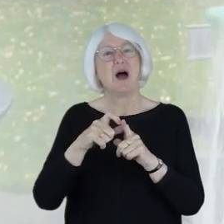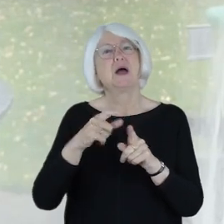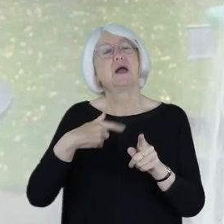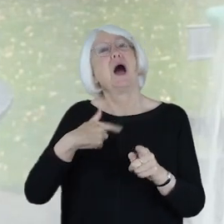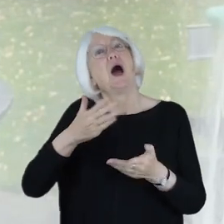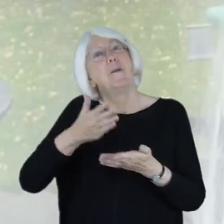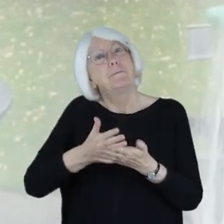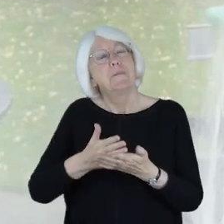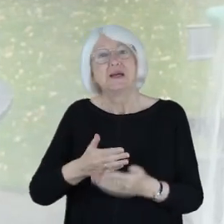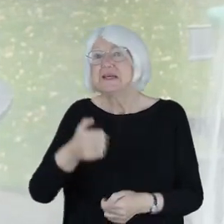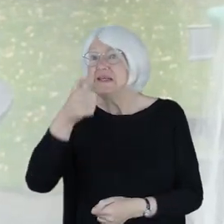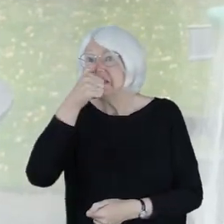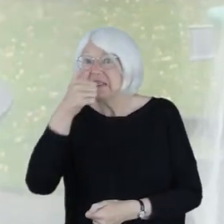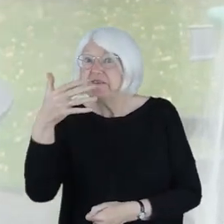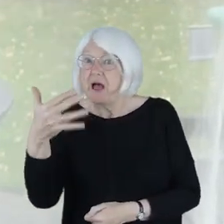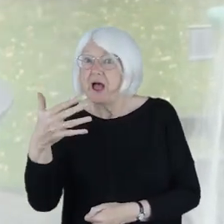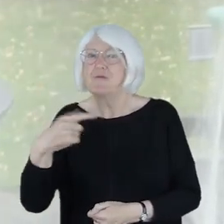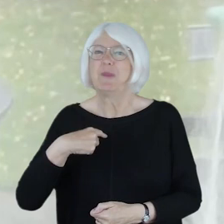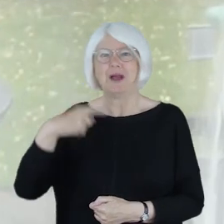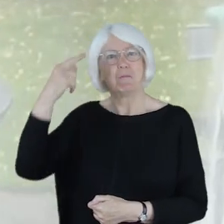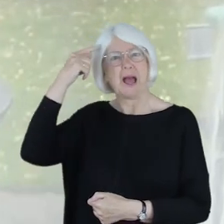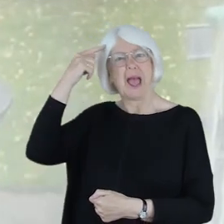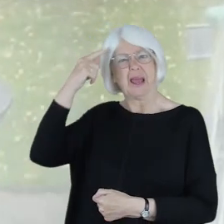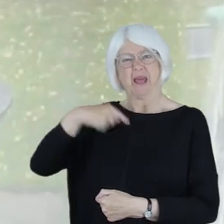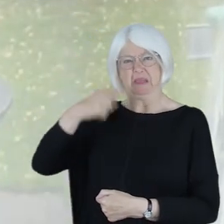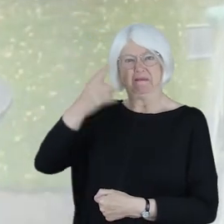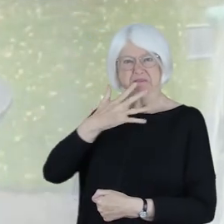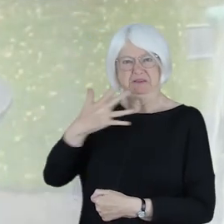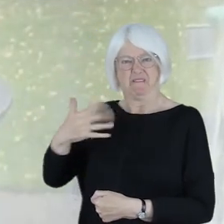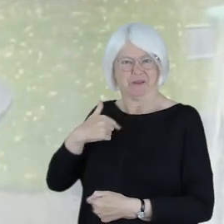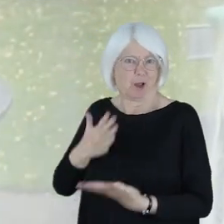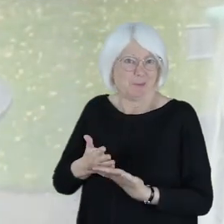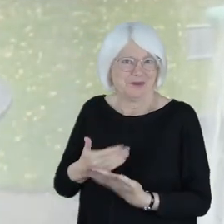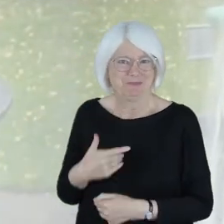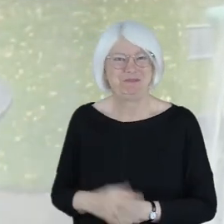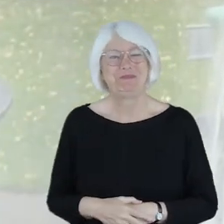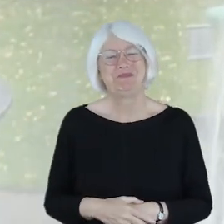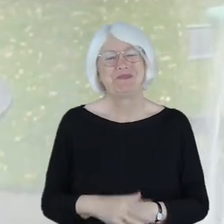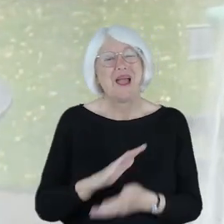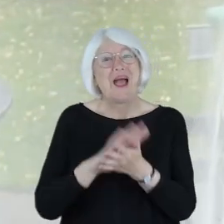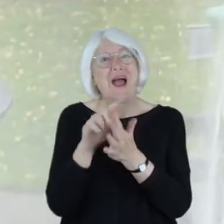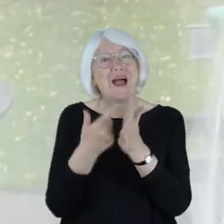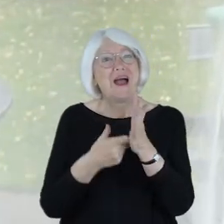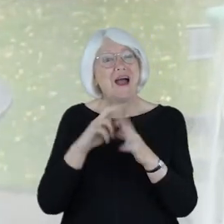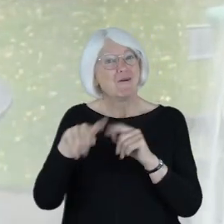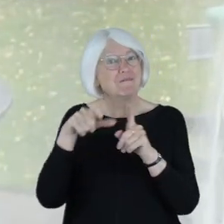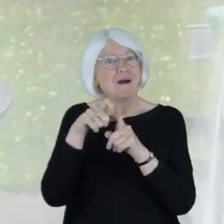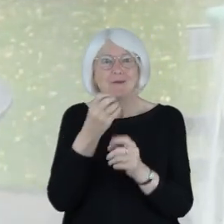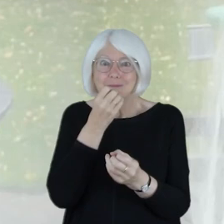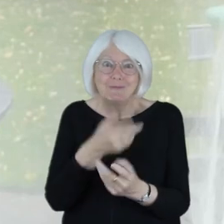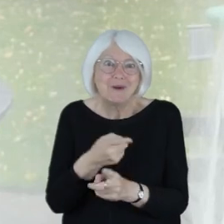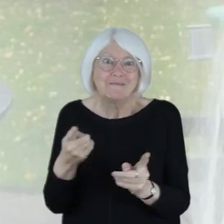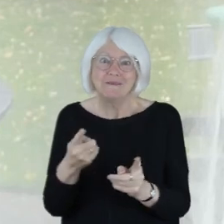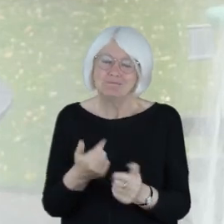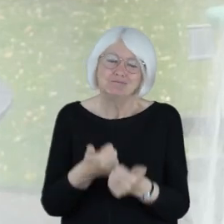unfortunately really 65 years old. And Hereford is a wonderful place where we moved 2 years ago, just purely for quality